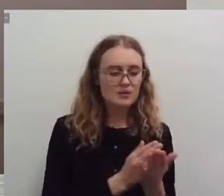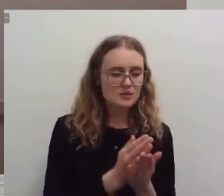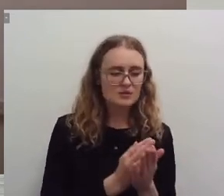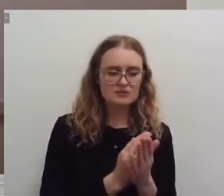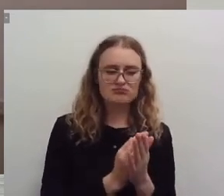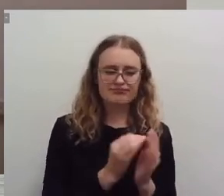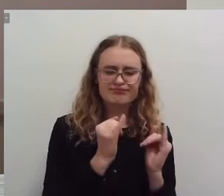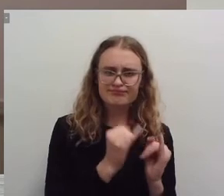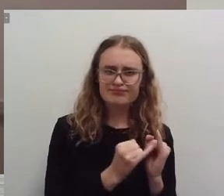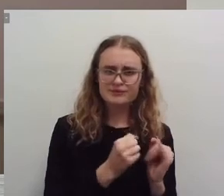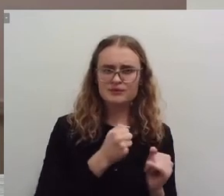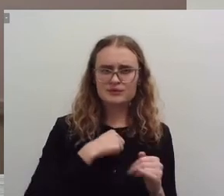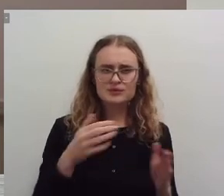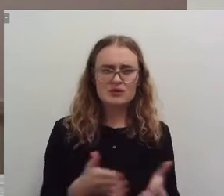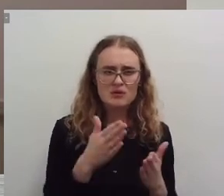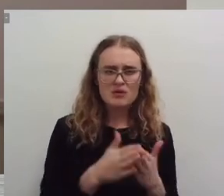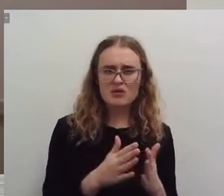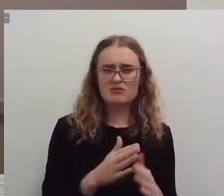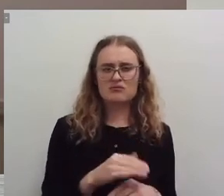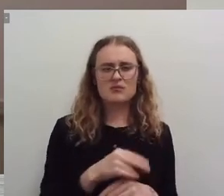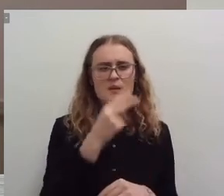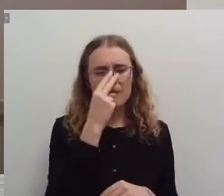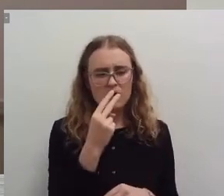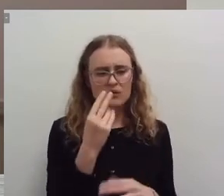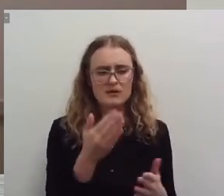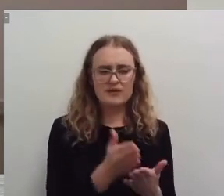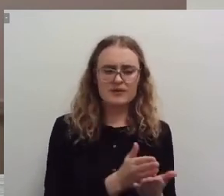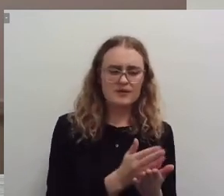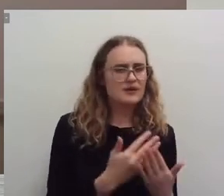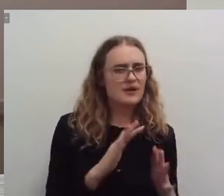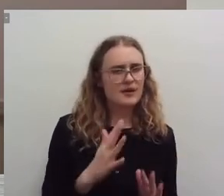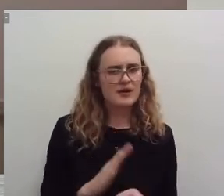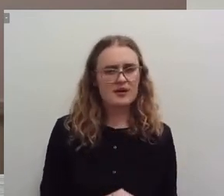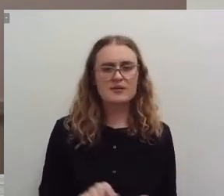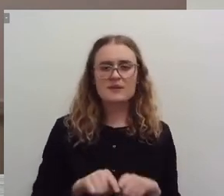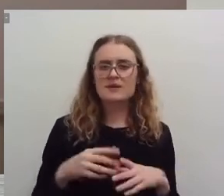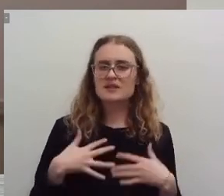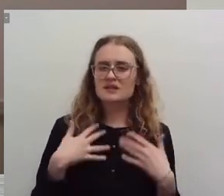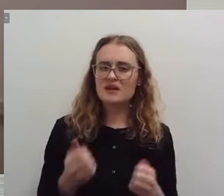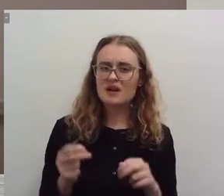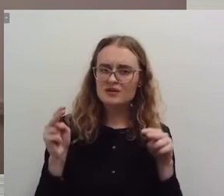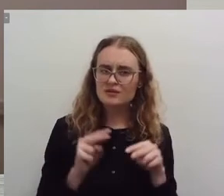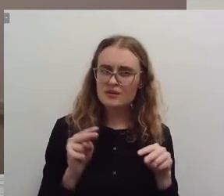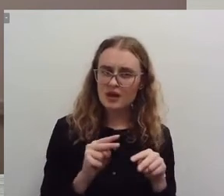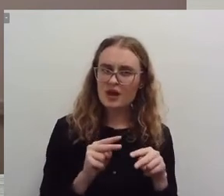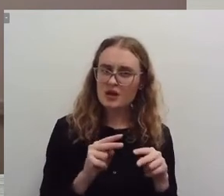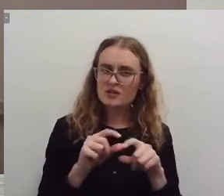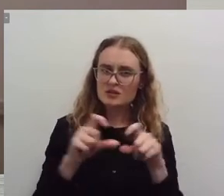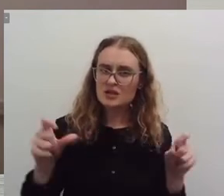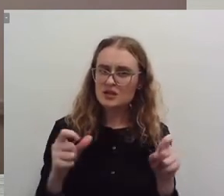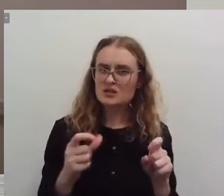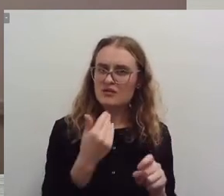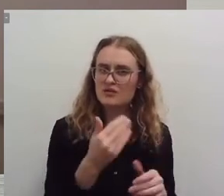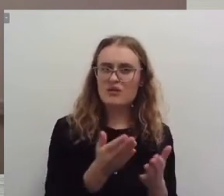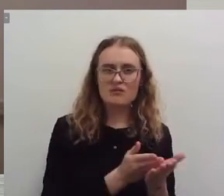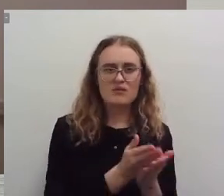it seems that Leah, you are doing such an important work, and I